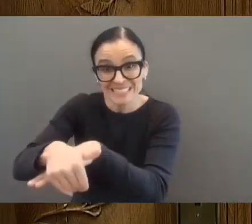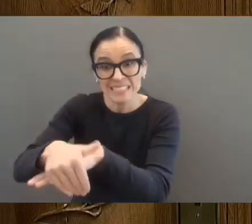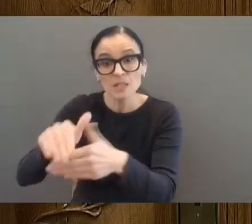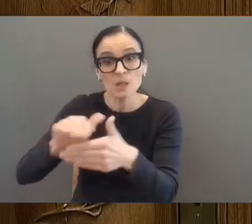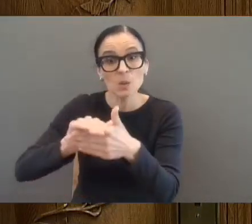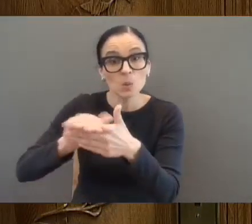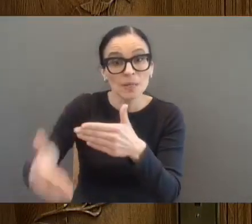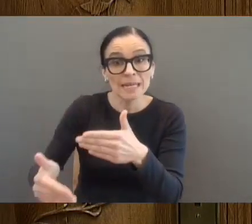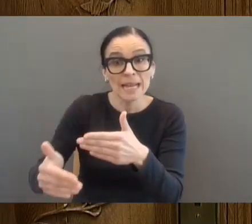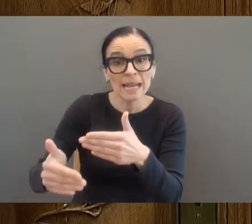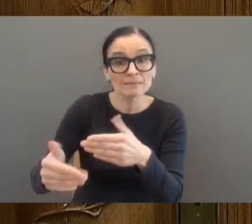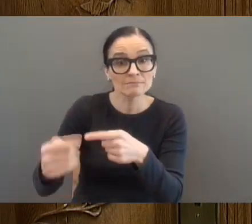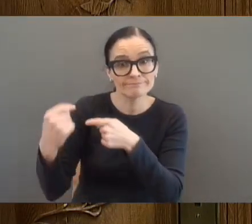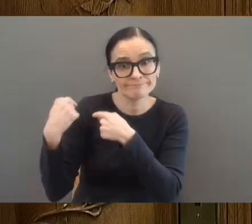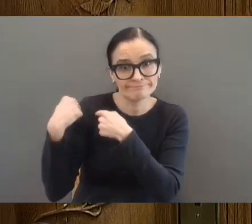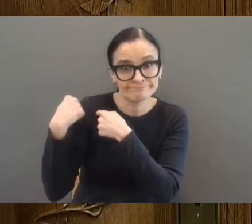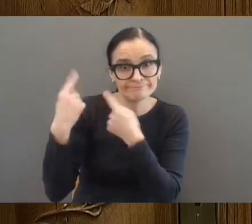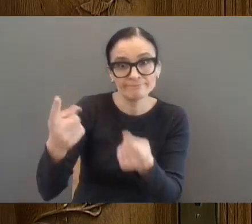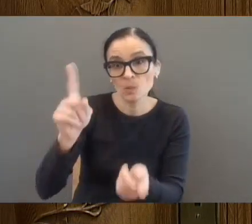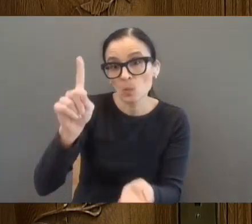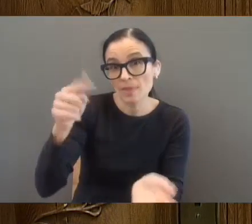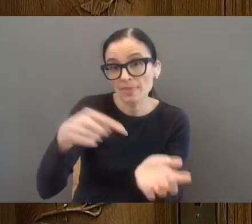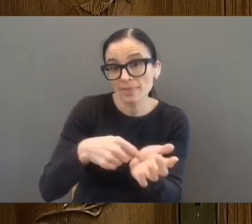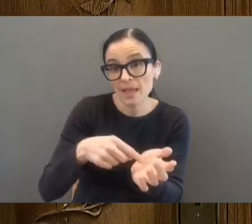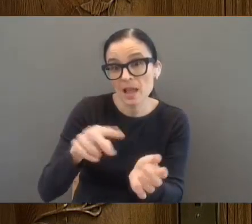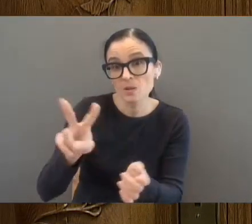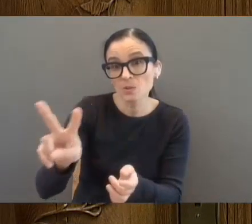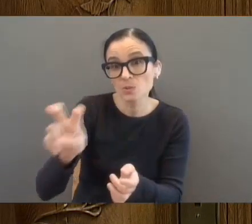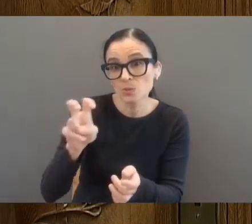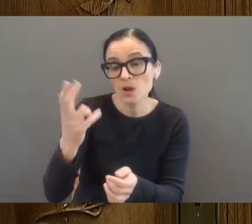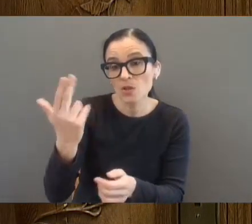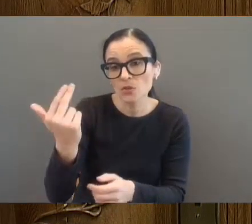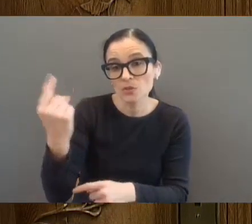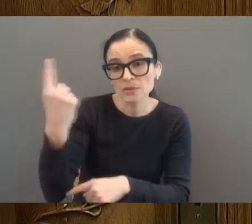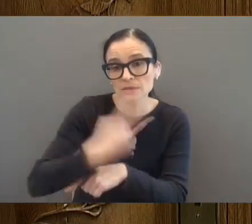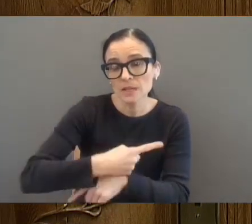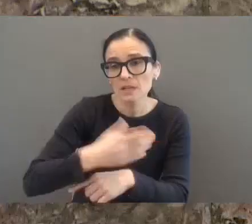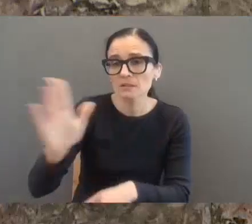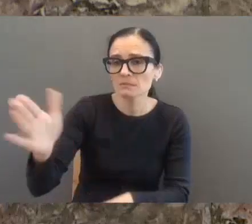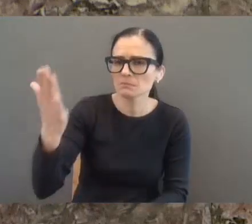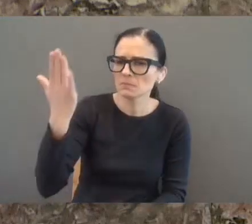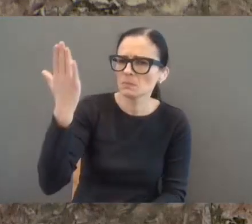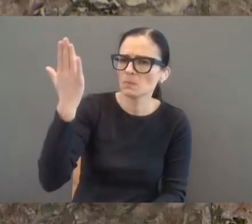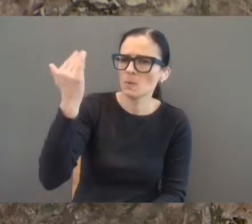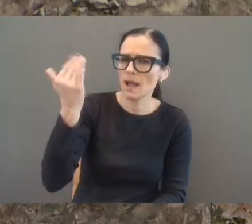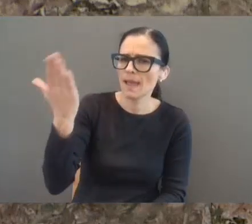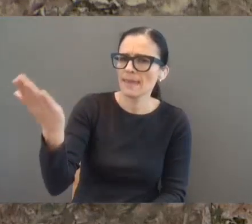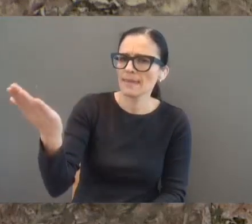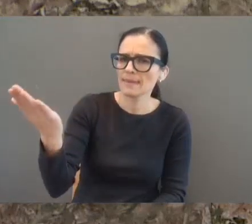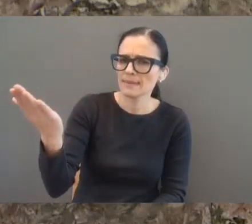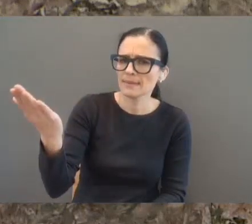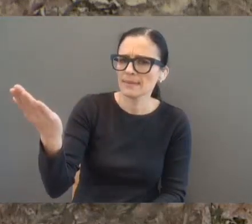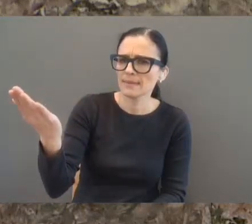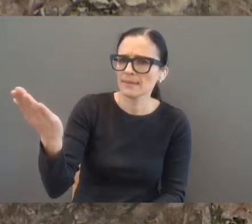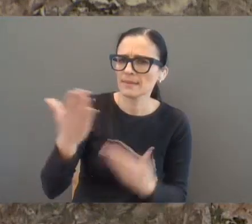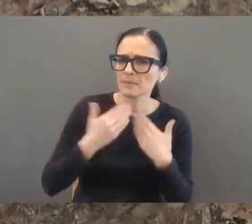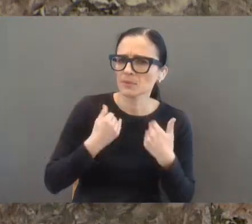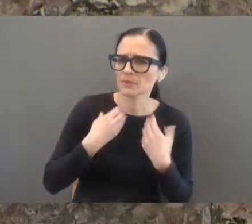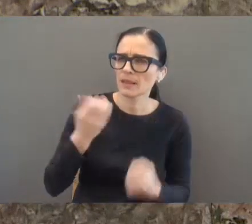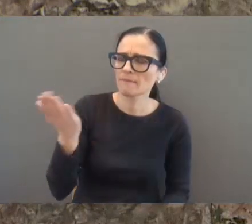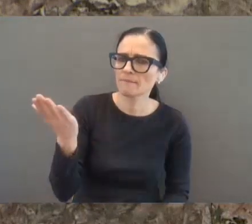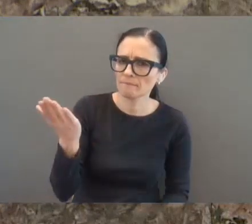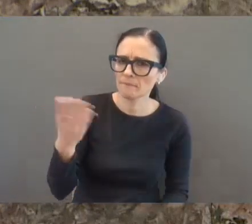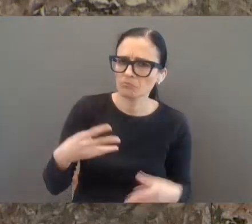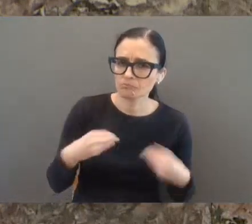Minister of Health. Thank you, Honourable Speaker, and thank you to the member for the question. In Boundary, Similkameen, or in any riding across this province, people need to know